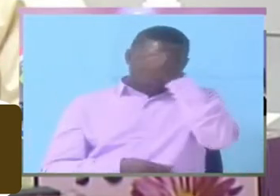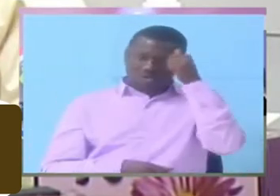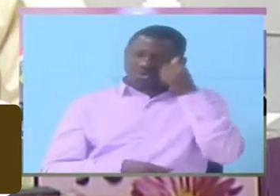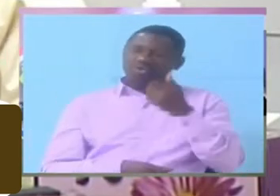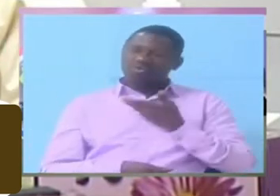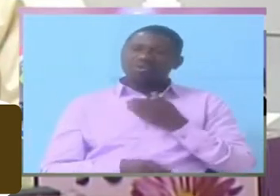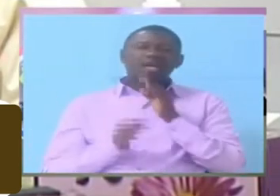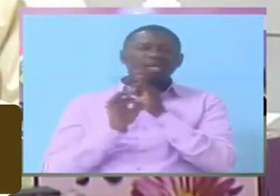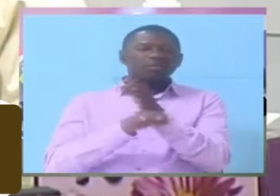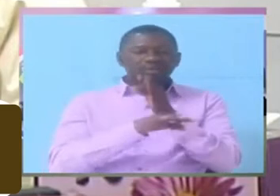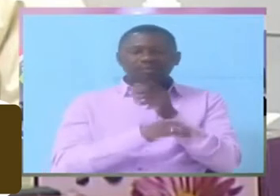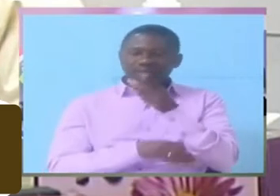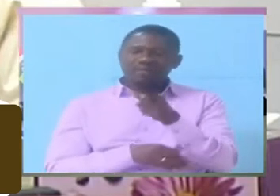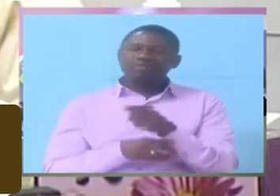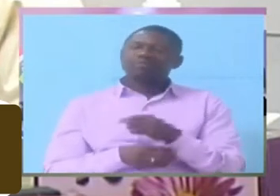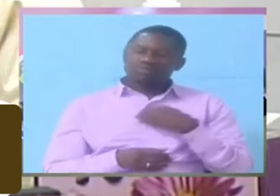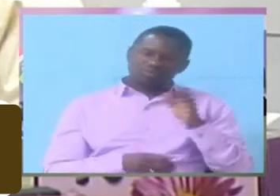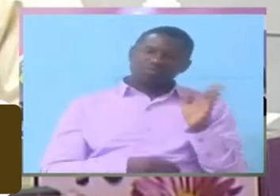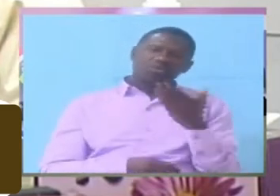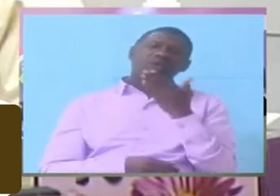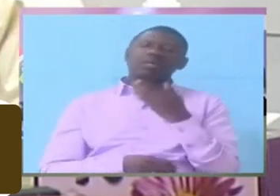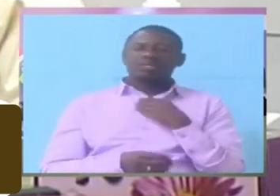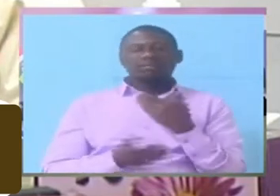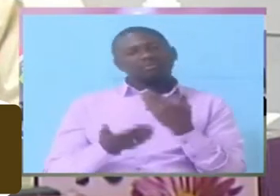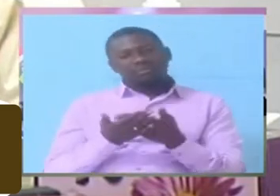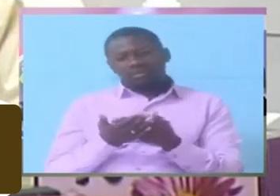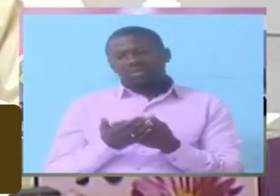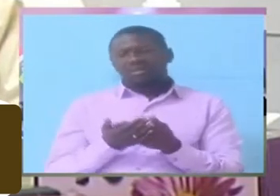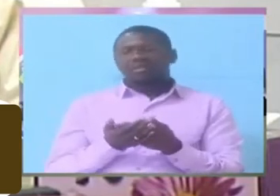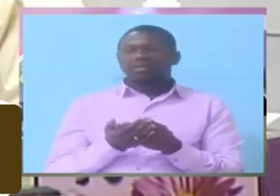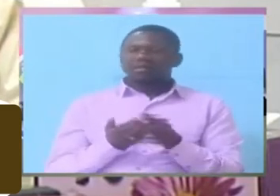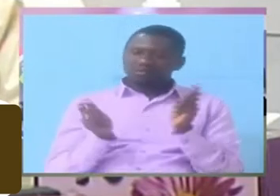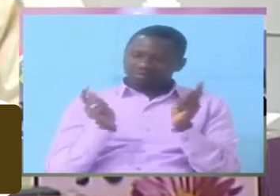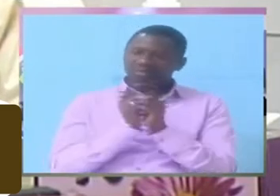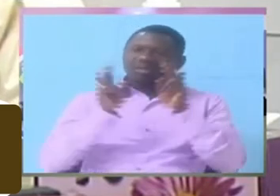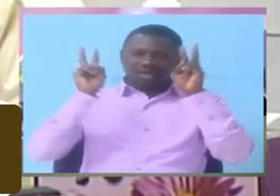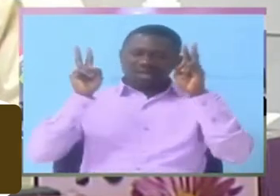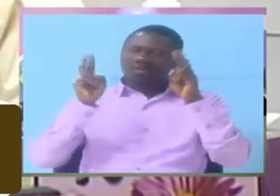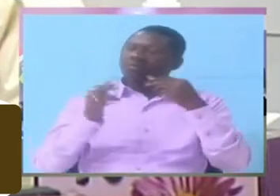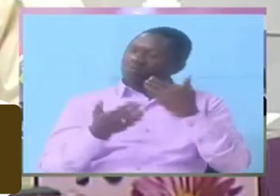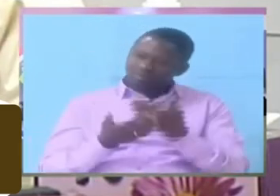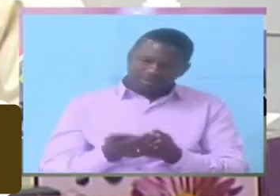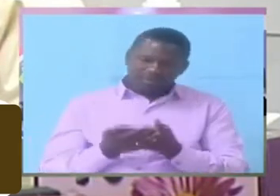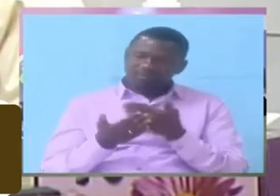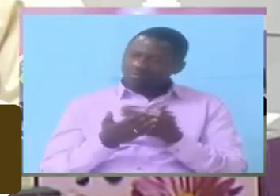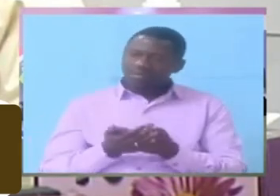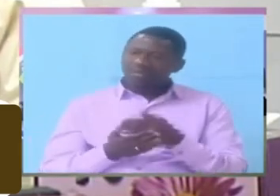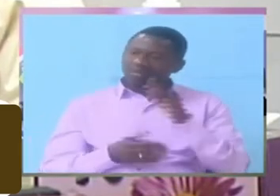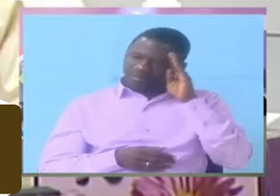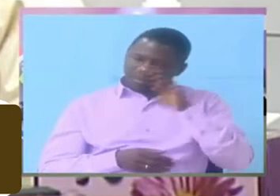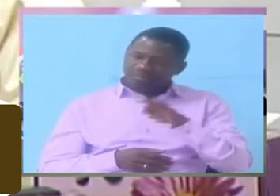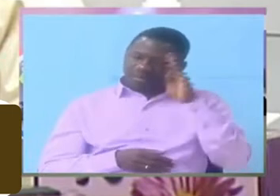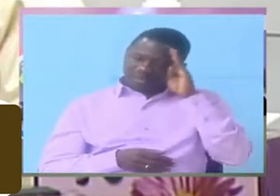then appeal to him. Udalilo ya sabu nkomba tunga murua kangata ya ngawasi aye. That these